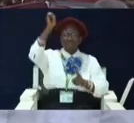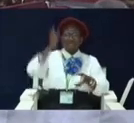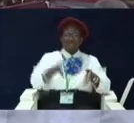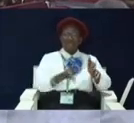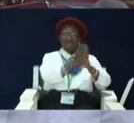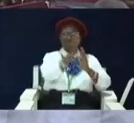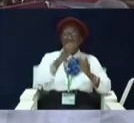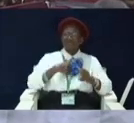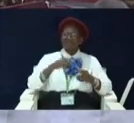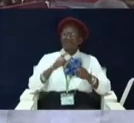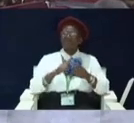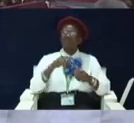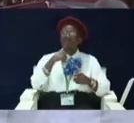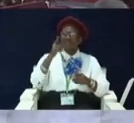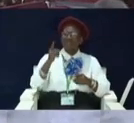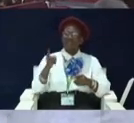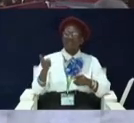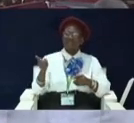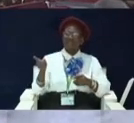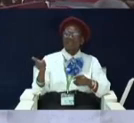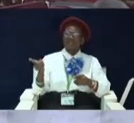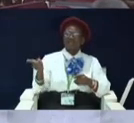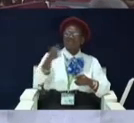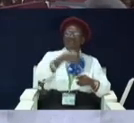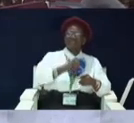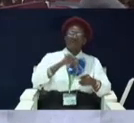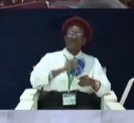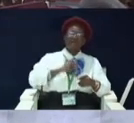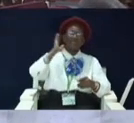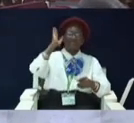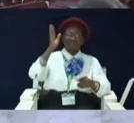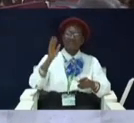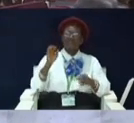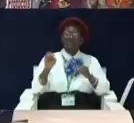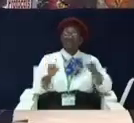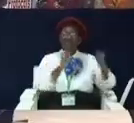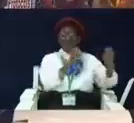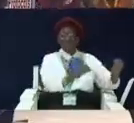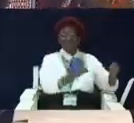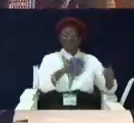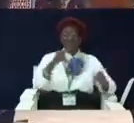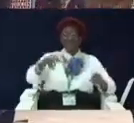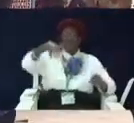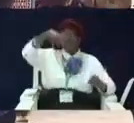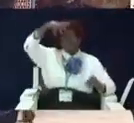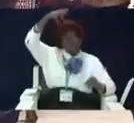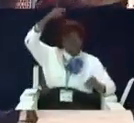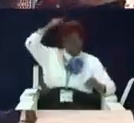you, on his floor, I will put the lions to sleep.